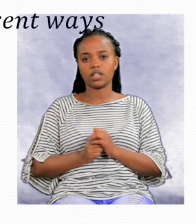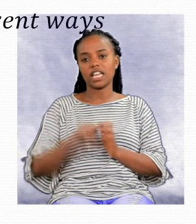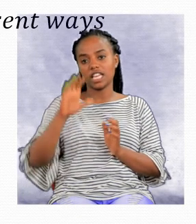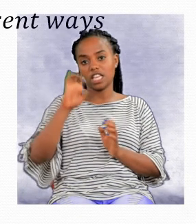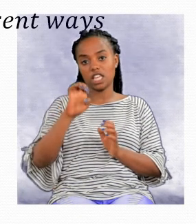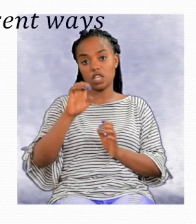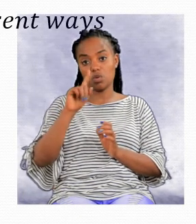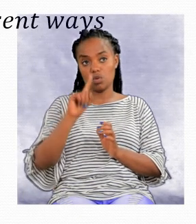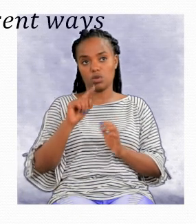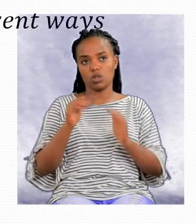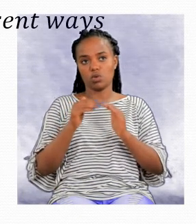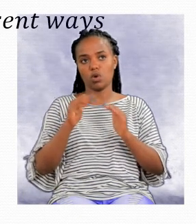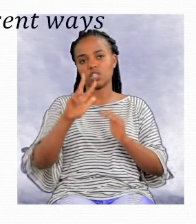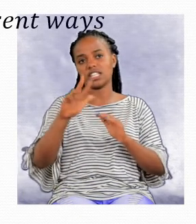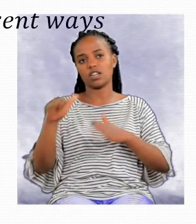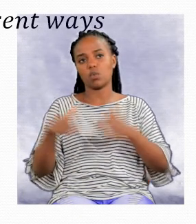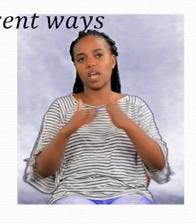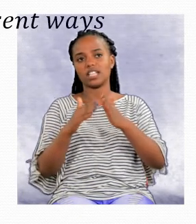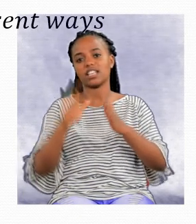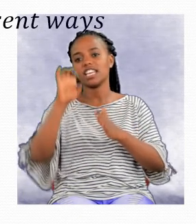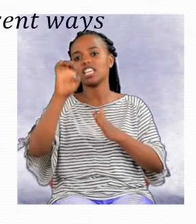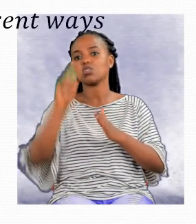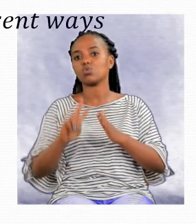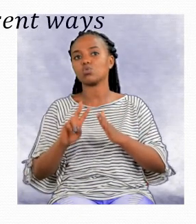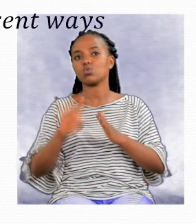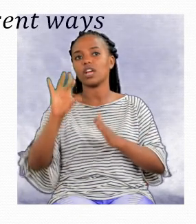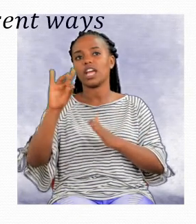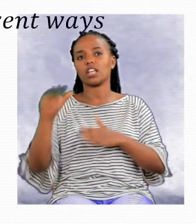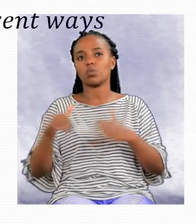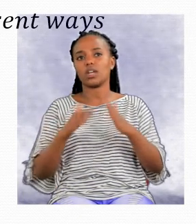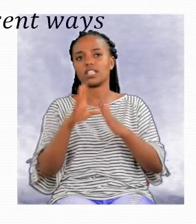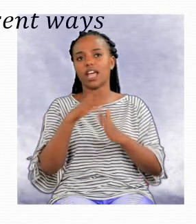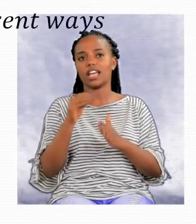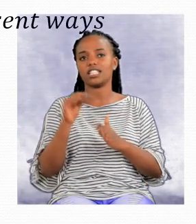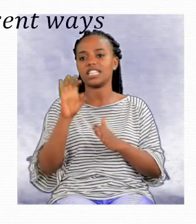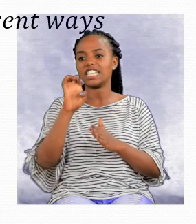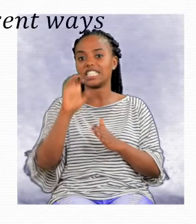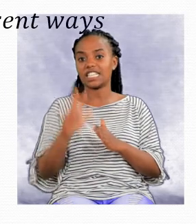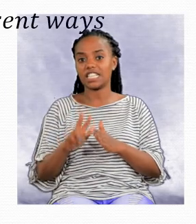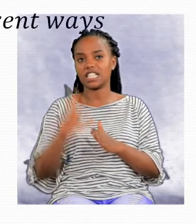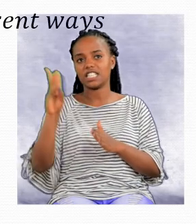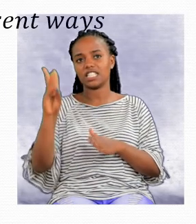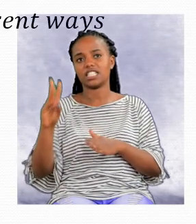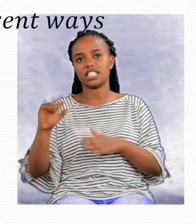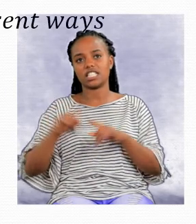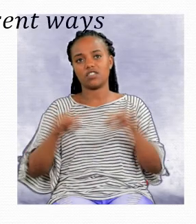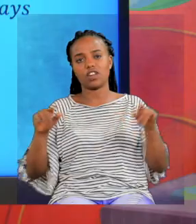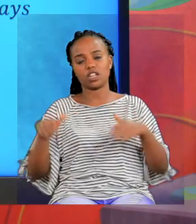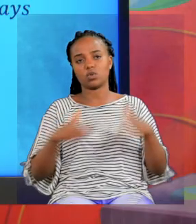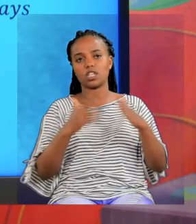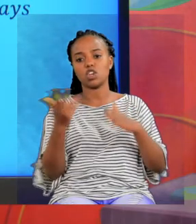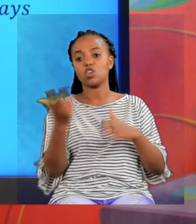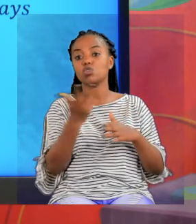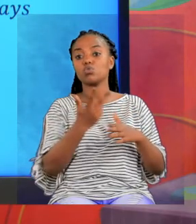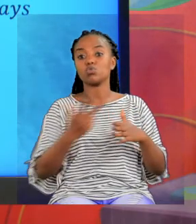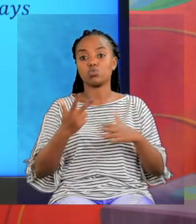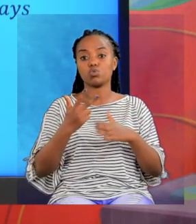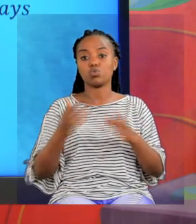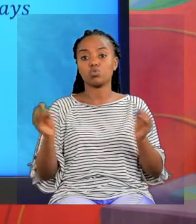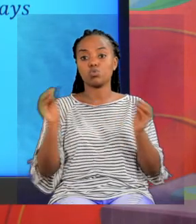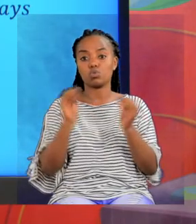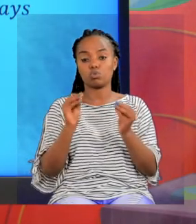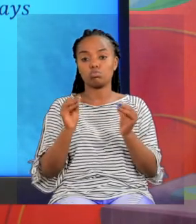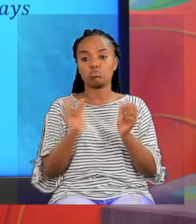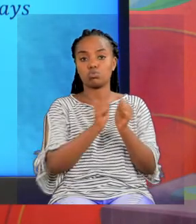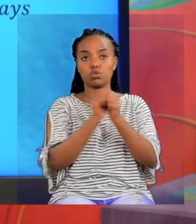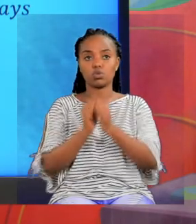event one, three ways. First, event two, eight ways, and event three, six different ways. These events together occurs in simply